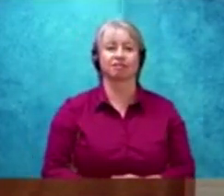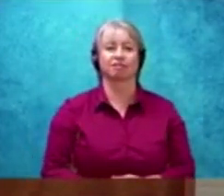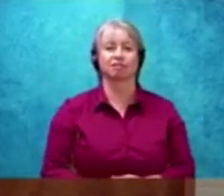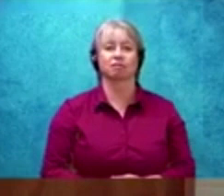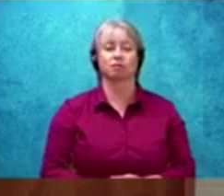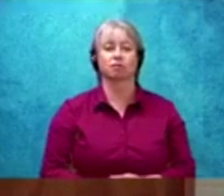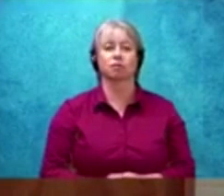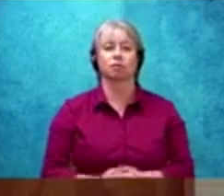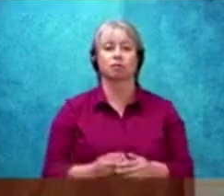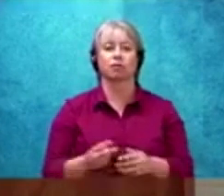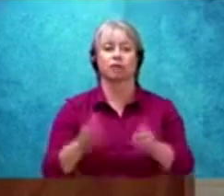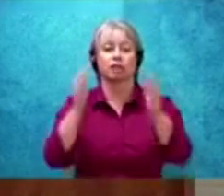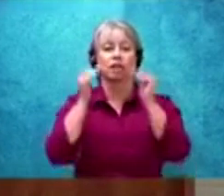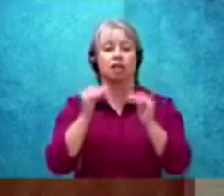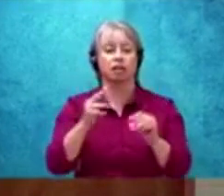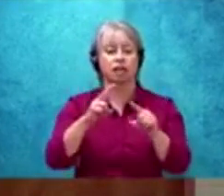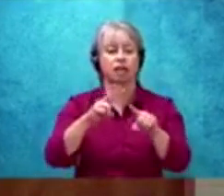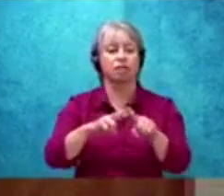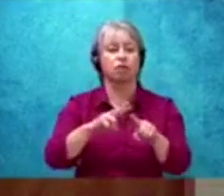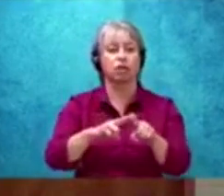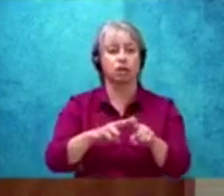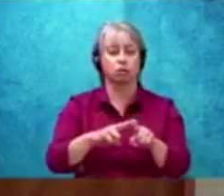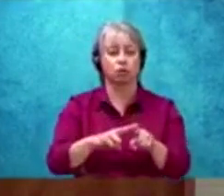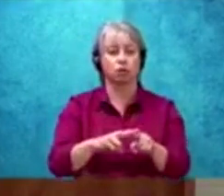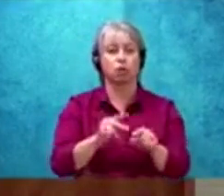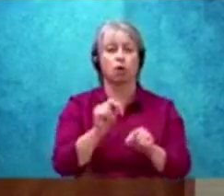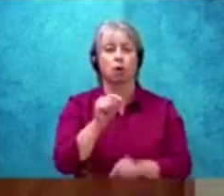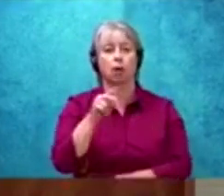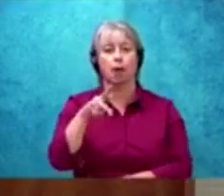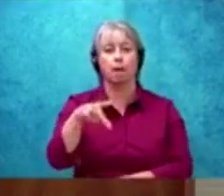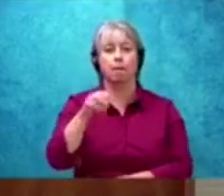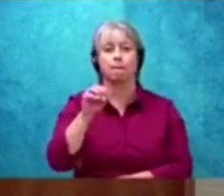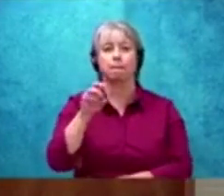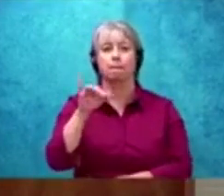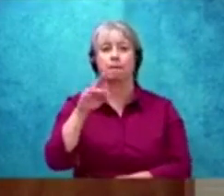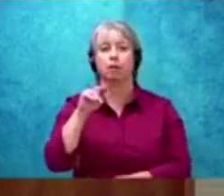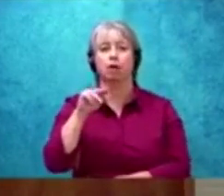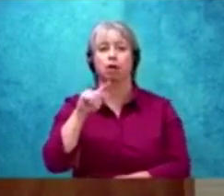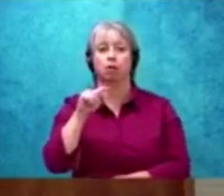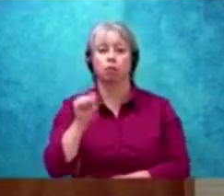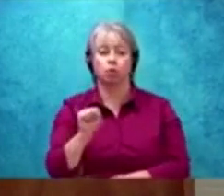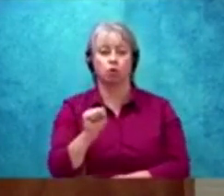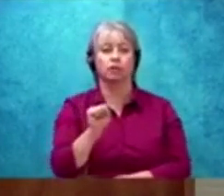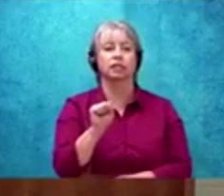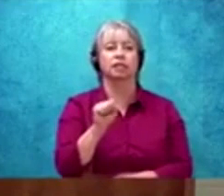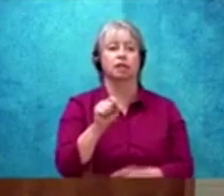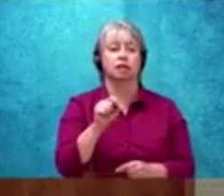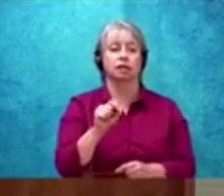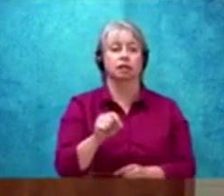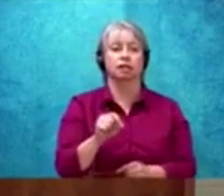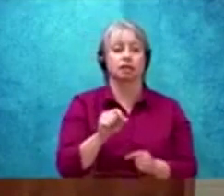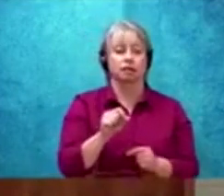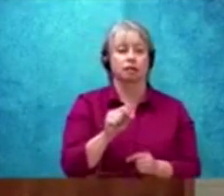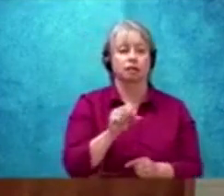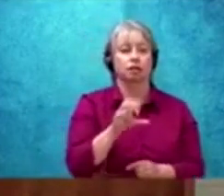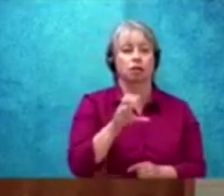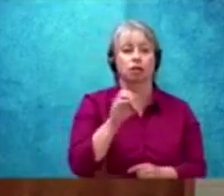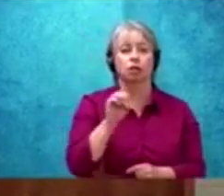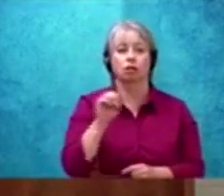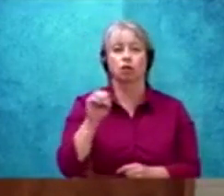Our next vocabulary word we're going to look at are points. We also know them as ordered pairs or coordinate